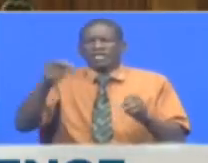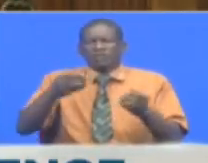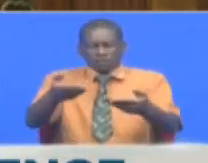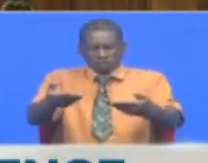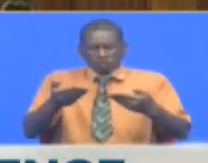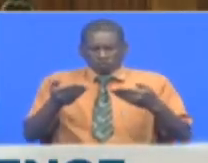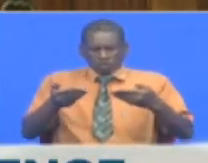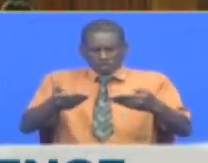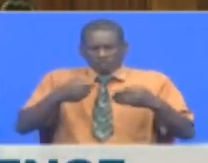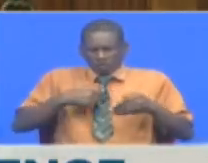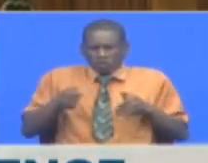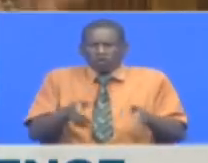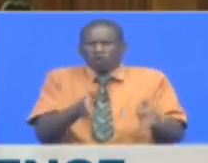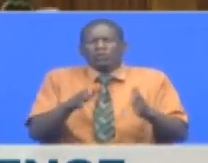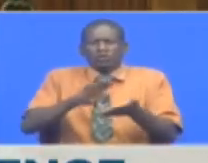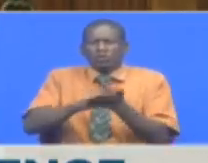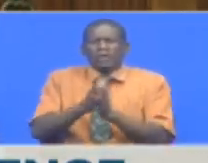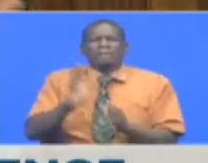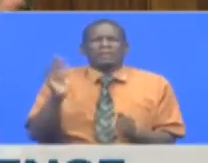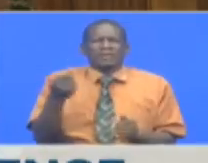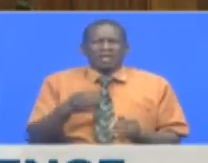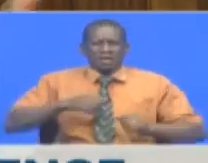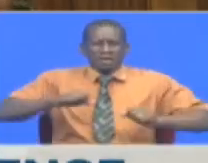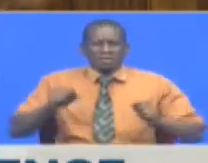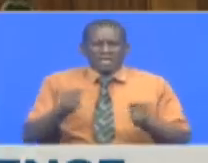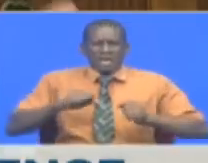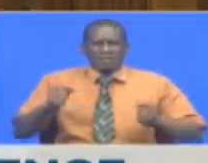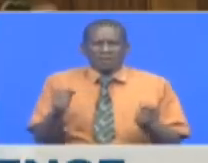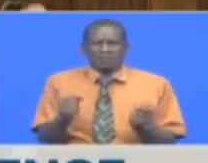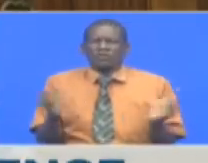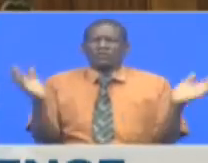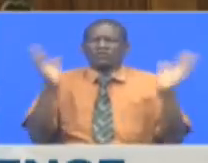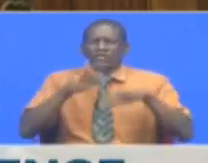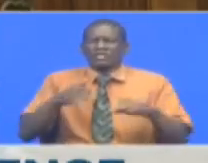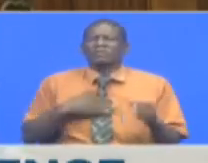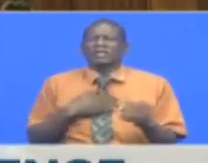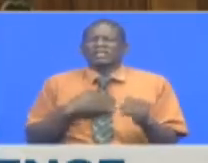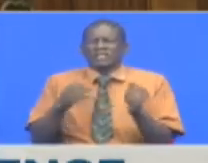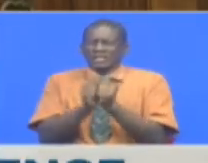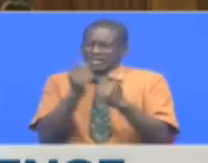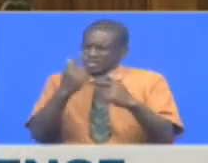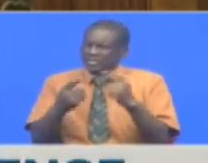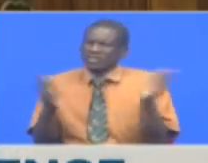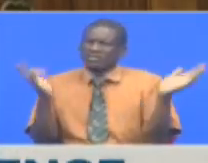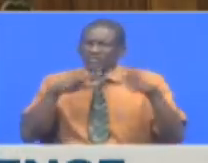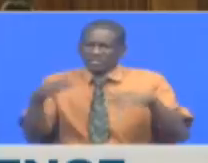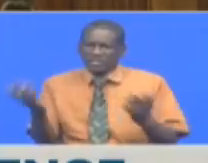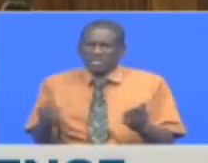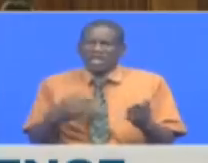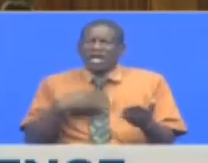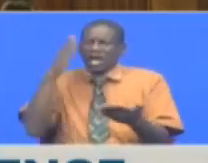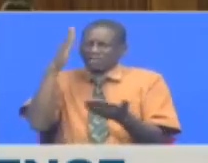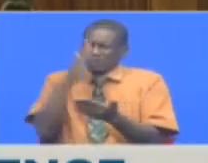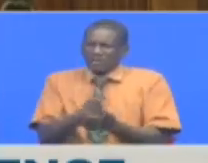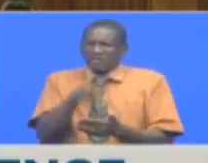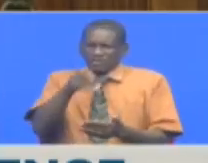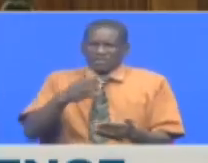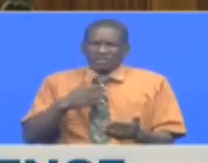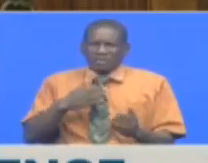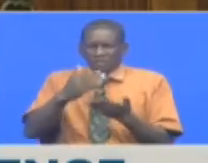me. I am more than happy to serve out my term and finish my program. But I also believe that this is part of my